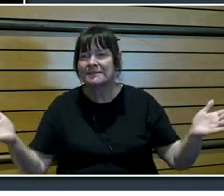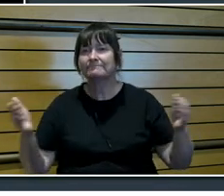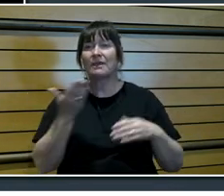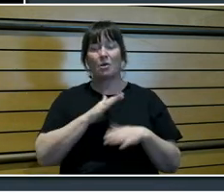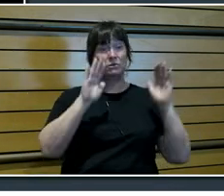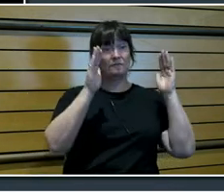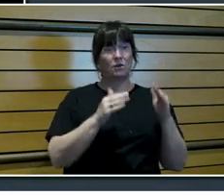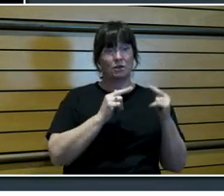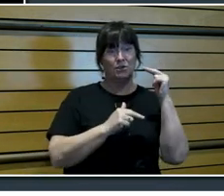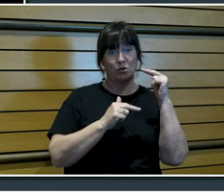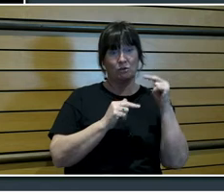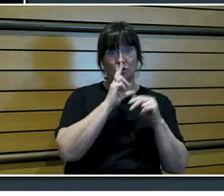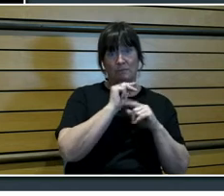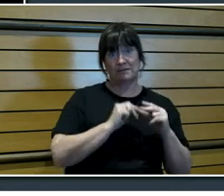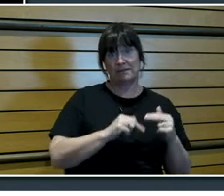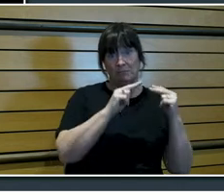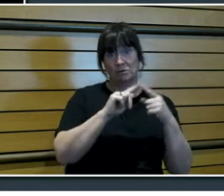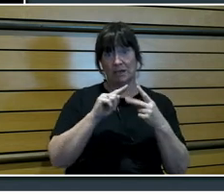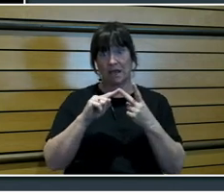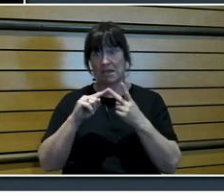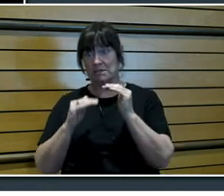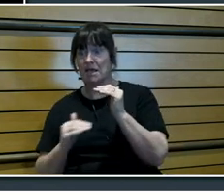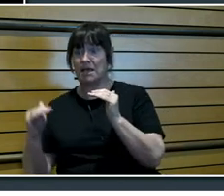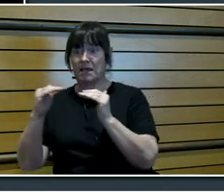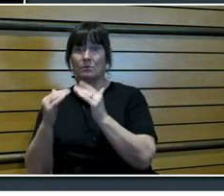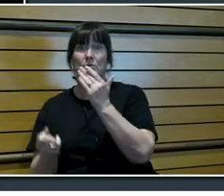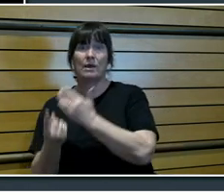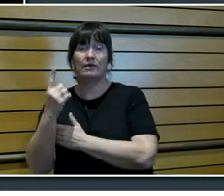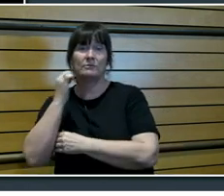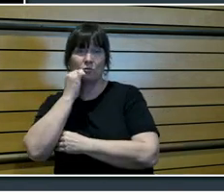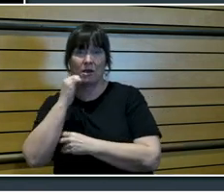building and equitable outcomes for Māori.